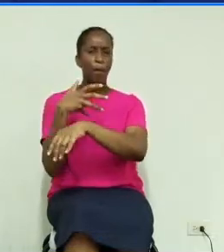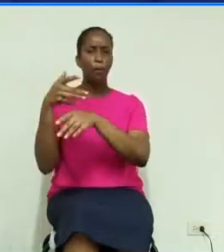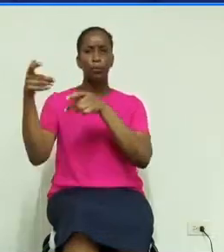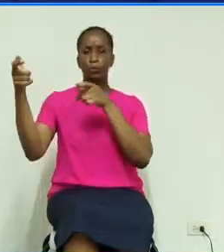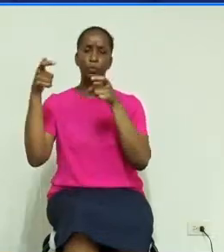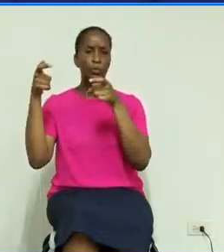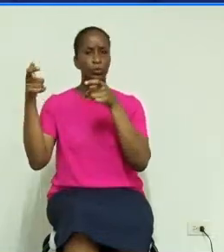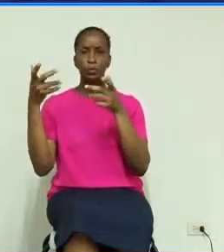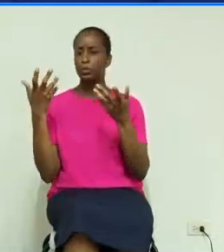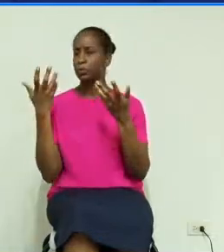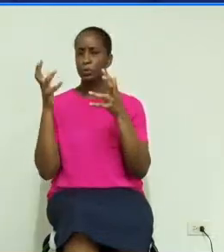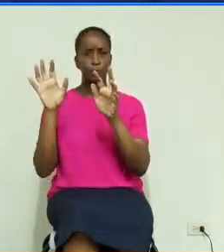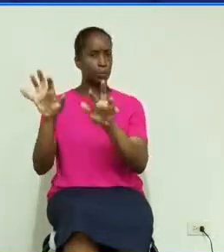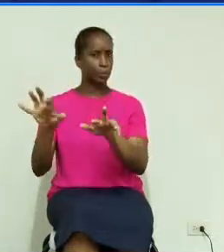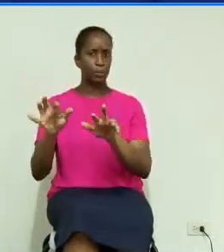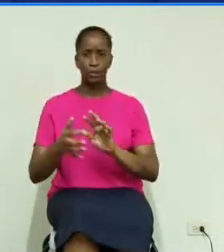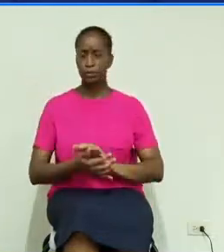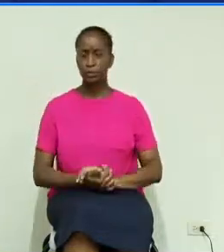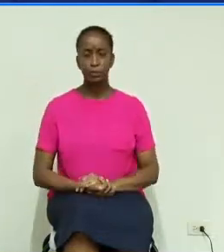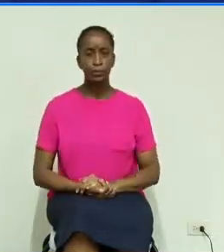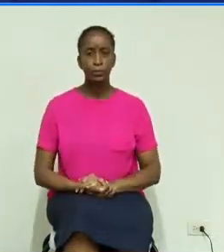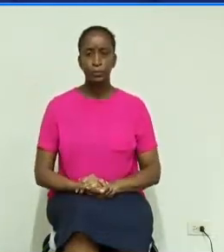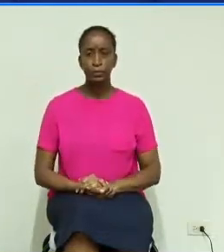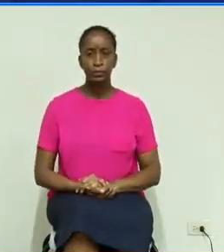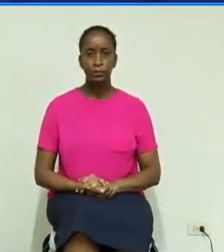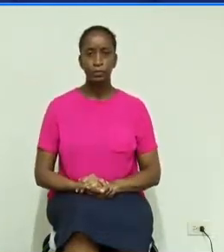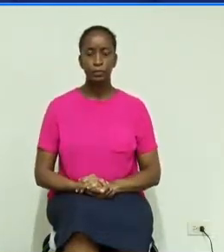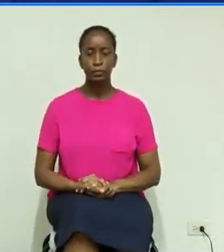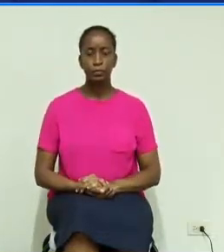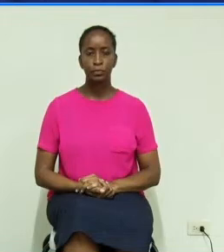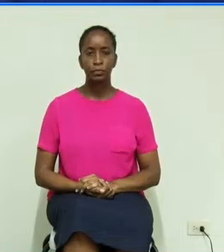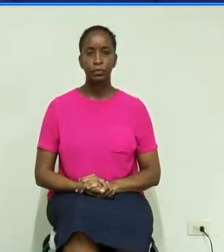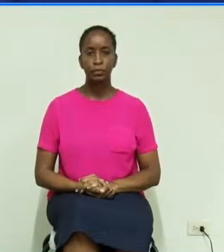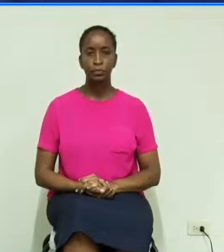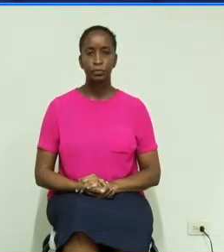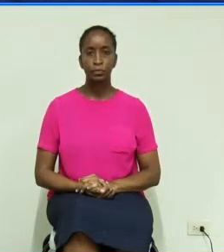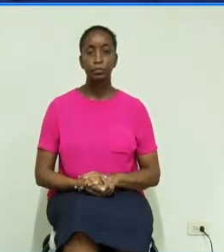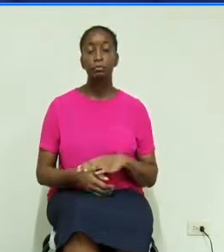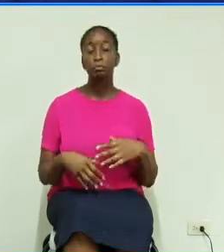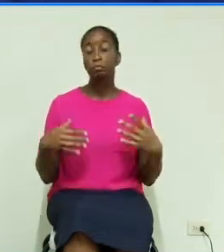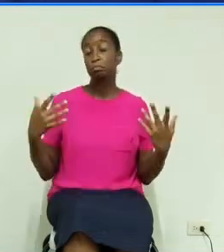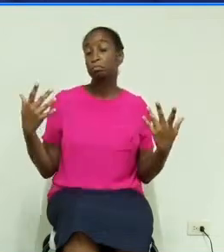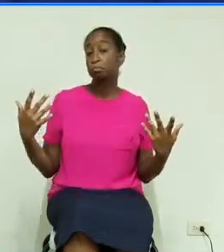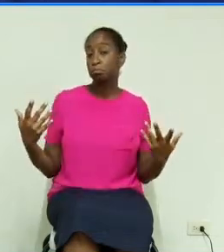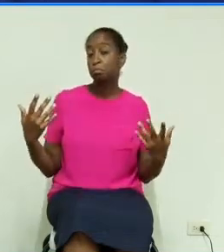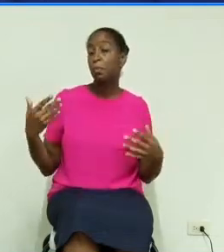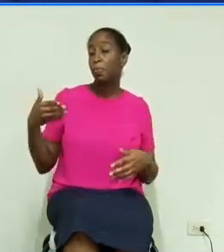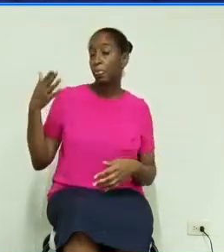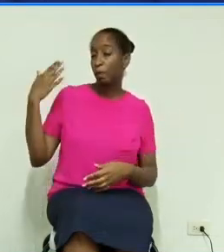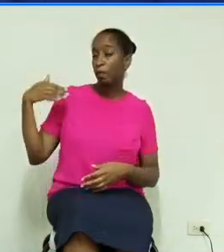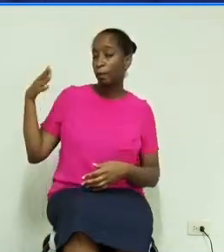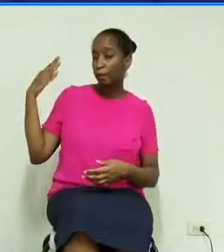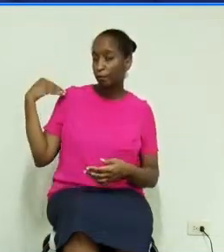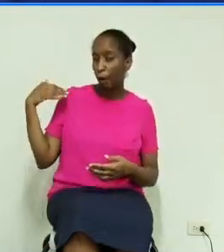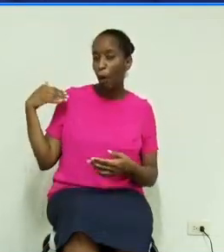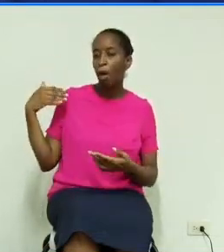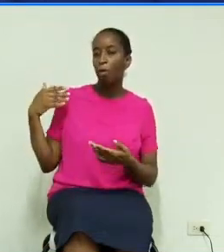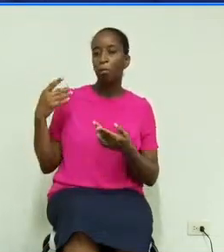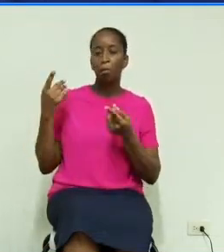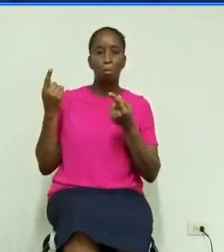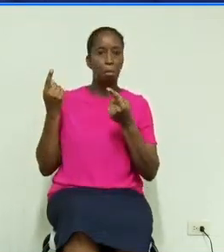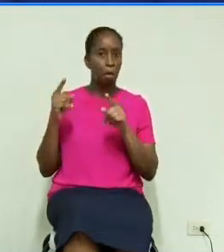historically, there have been situations where legislation has not passed in the upper house, but I think by and large,